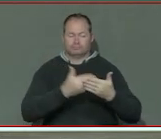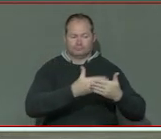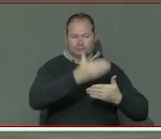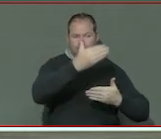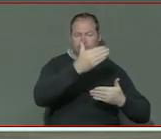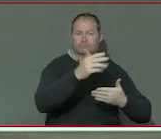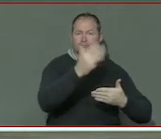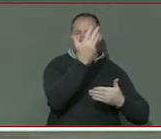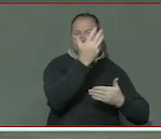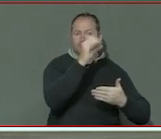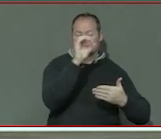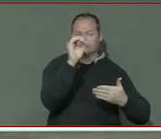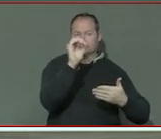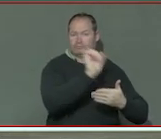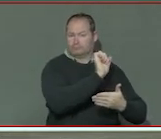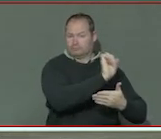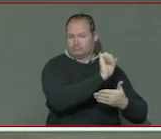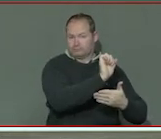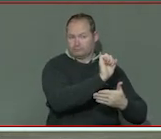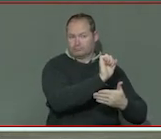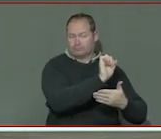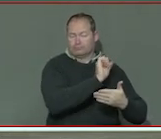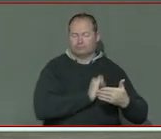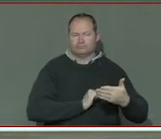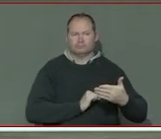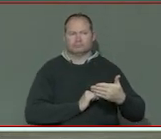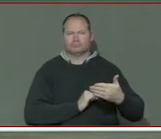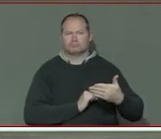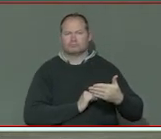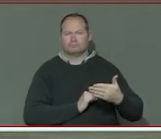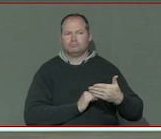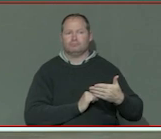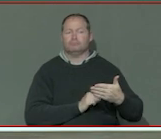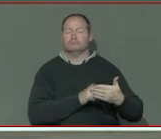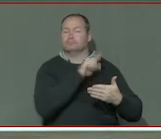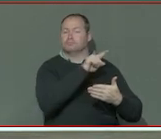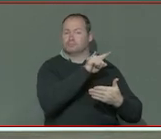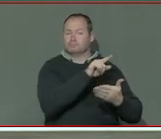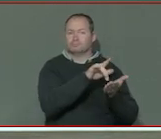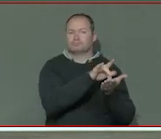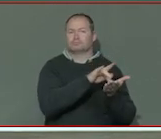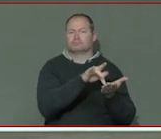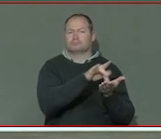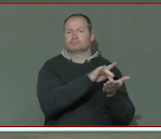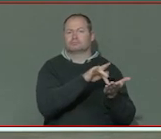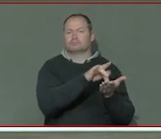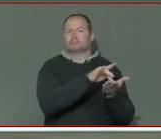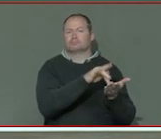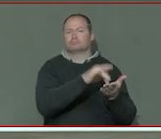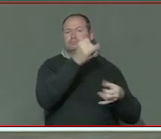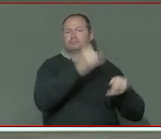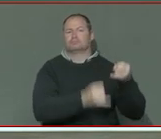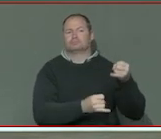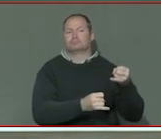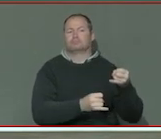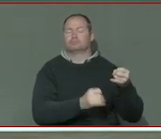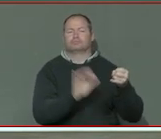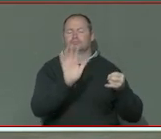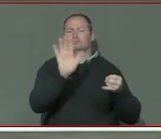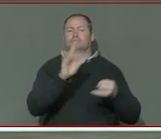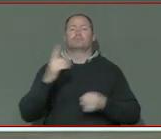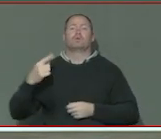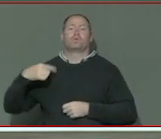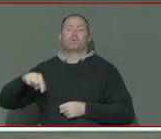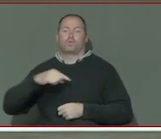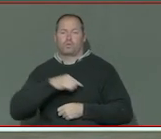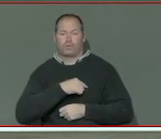them. And then they say they had miscalculated, Ace Traders, sorry, us, we had